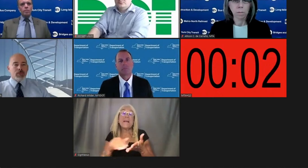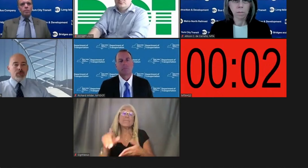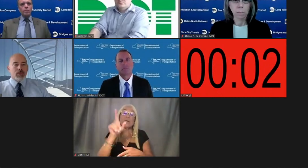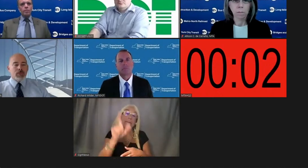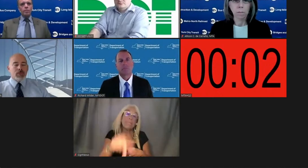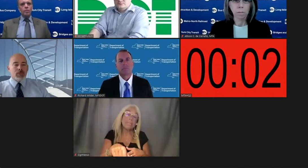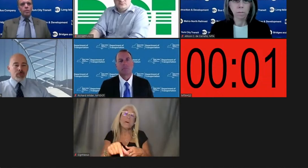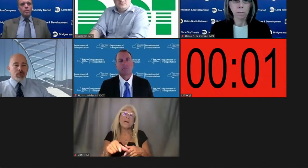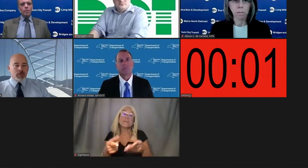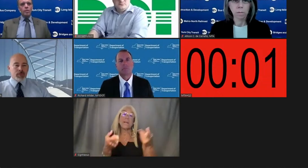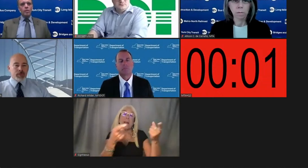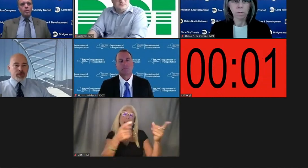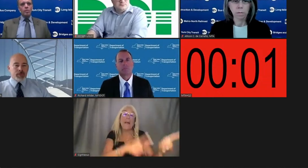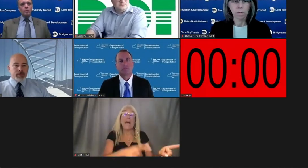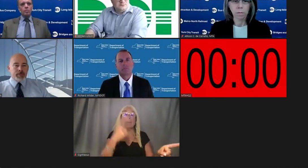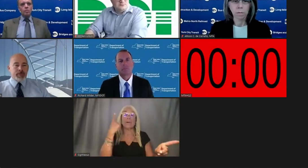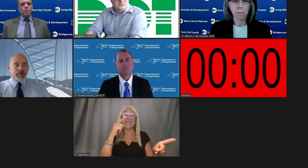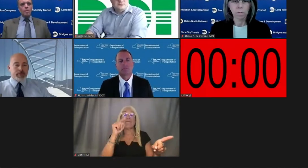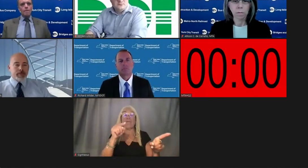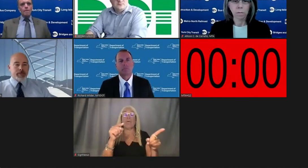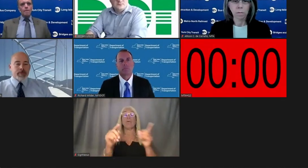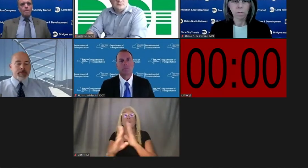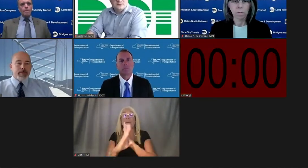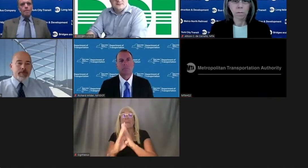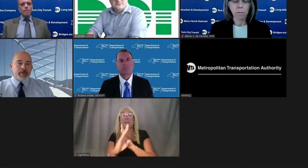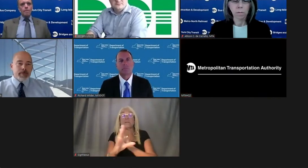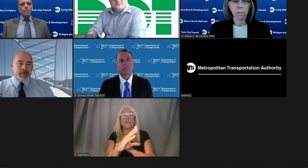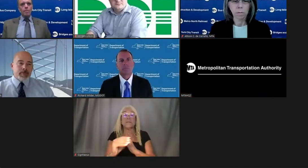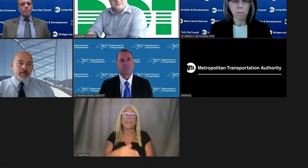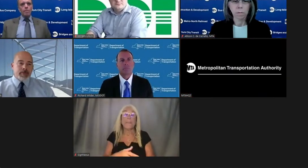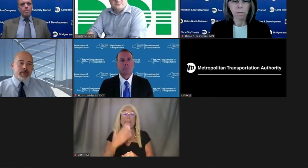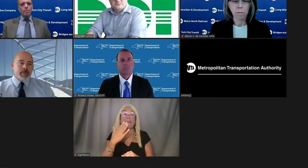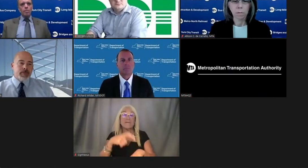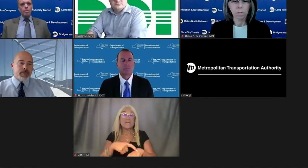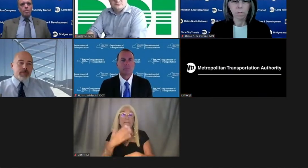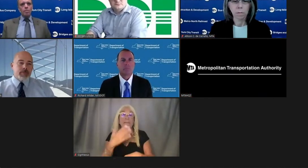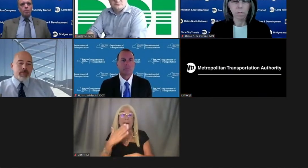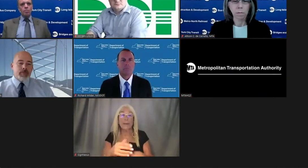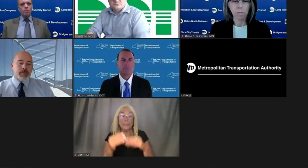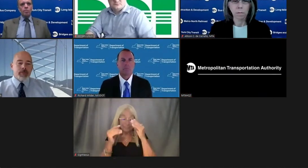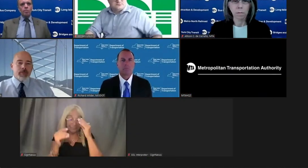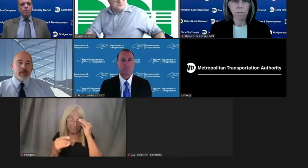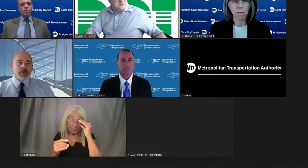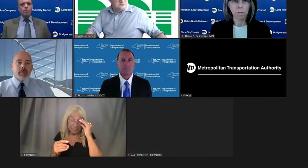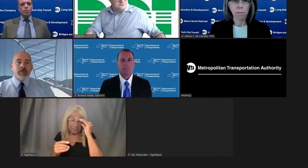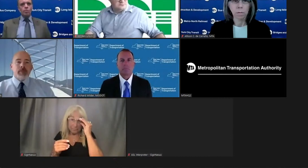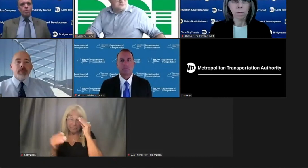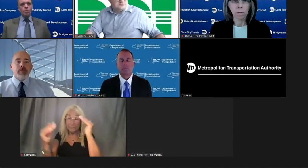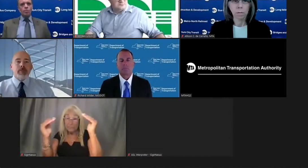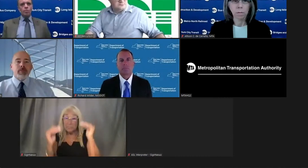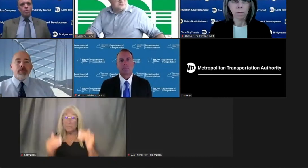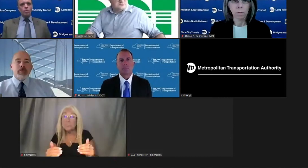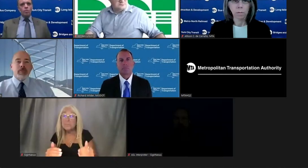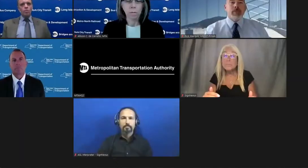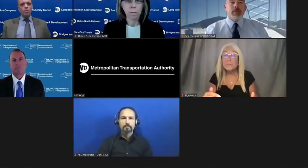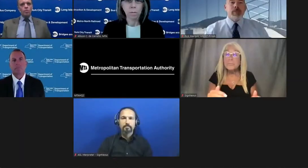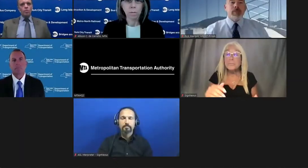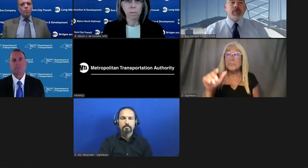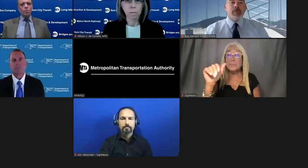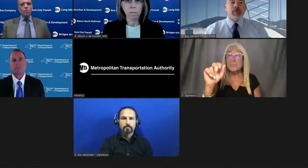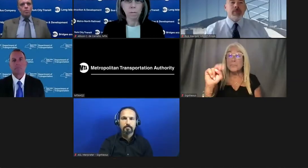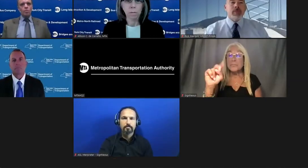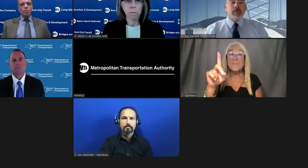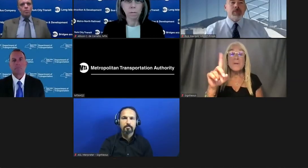those Vehicles as this program is deployed thank you for your time thank you our next speaker is Andrew